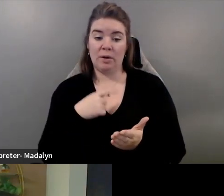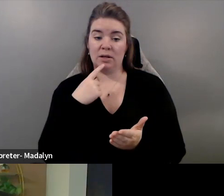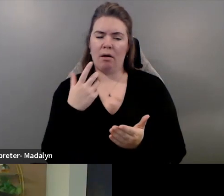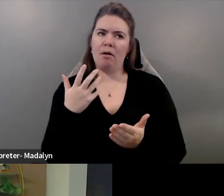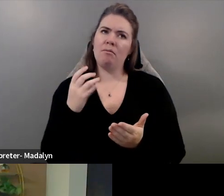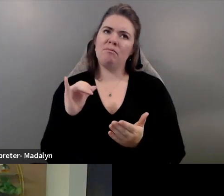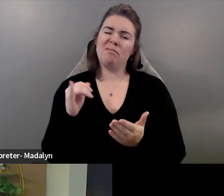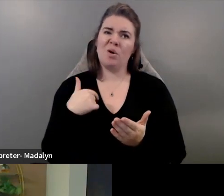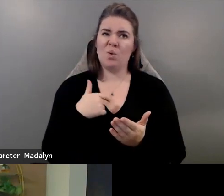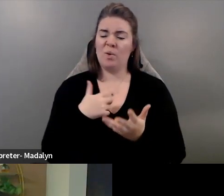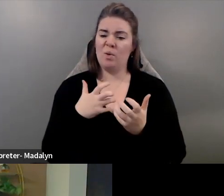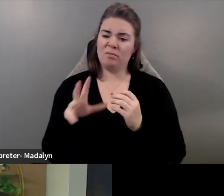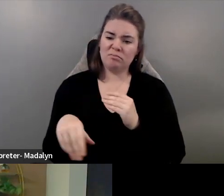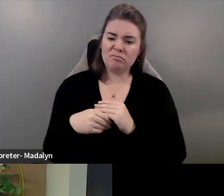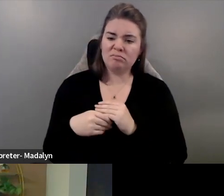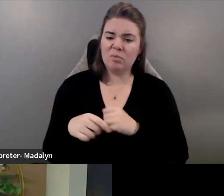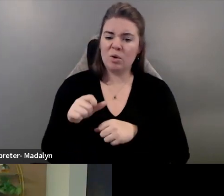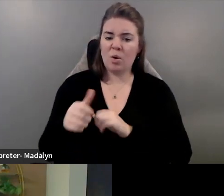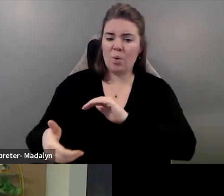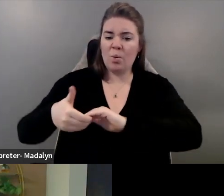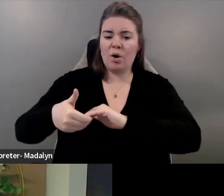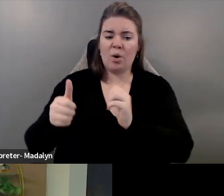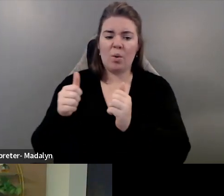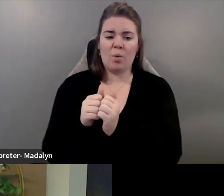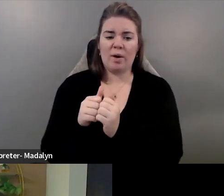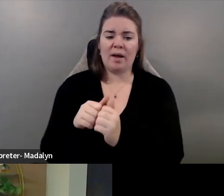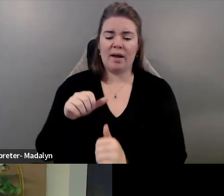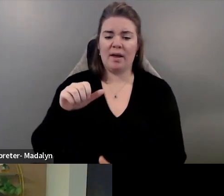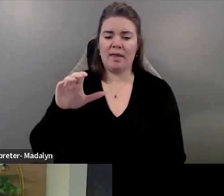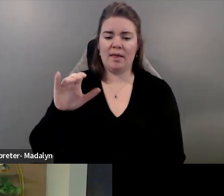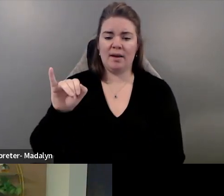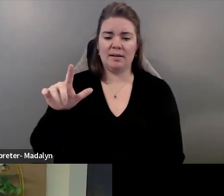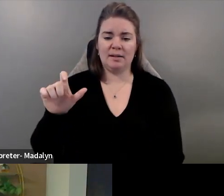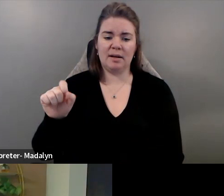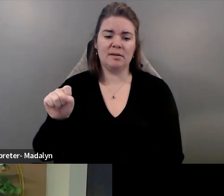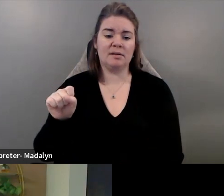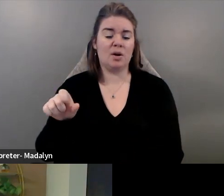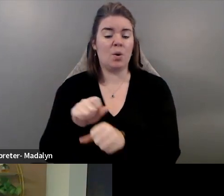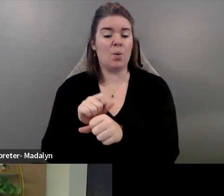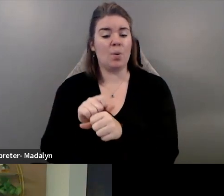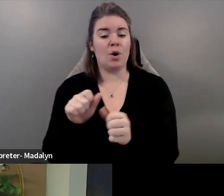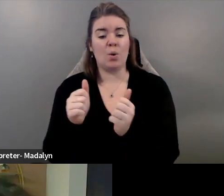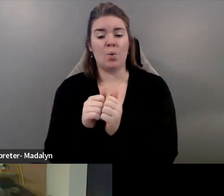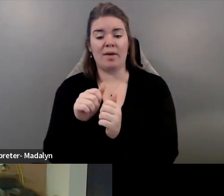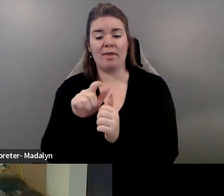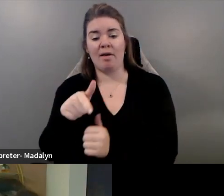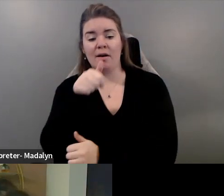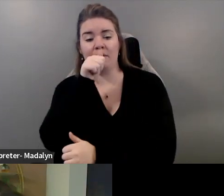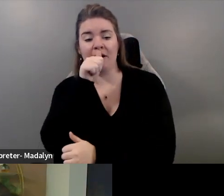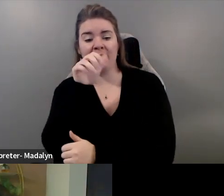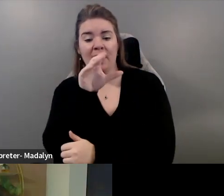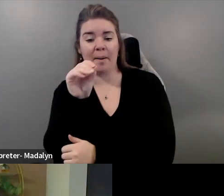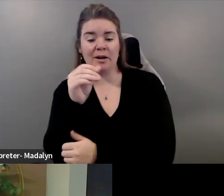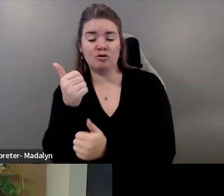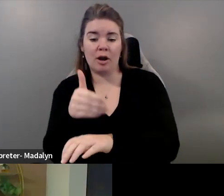work with other SILs. We'd like to work with the SILs to coordinate with public and private entities to improve services. Or, if you want to read